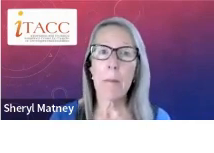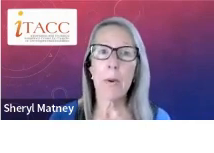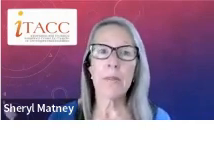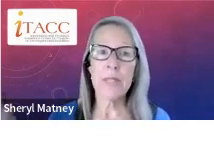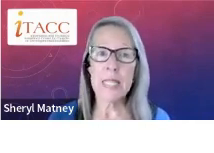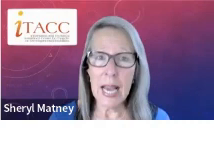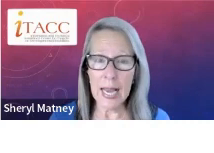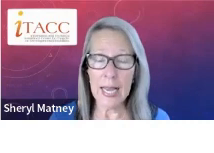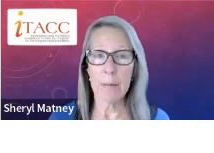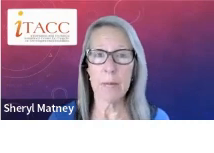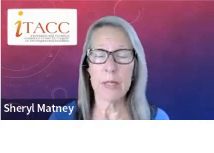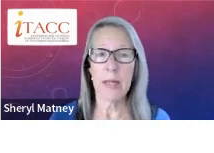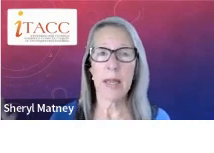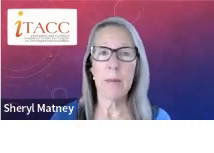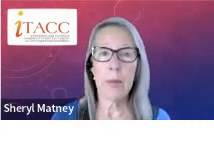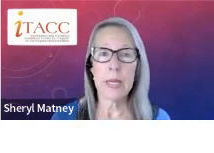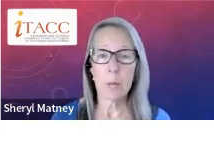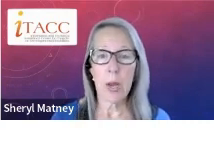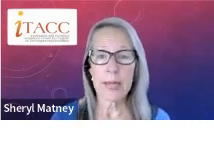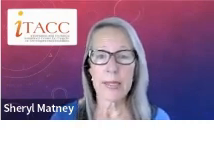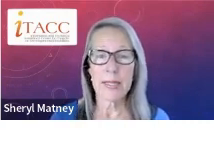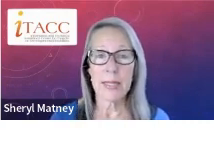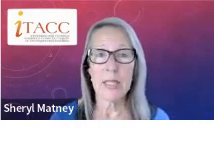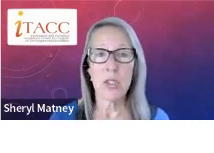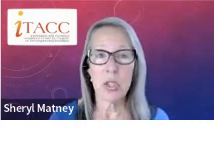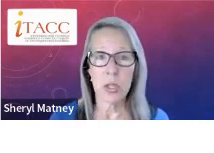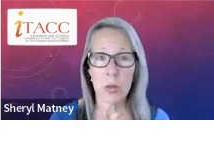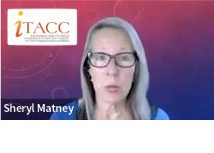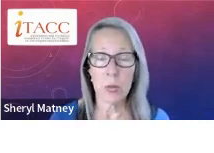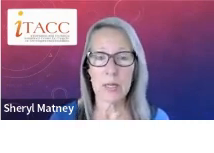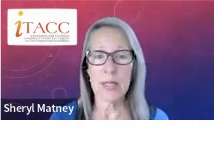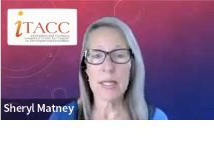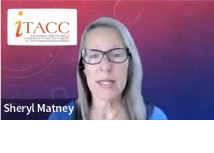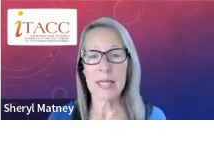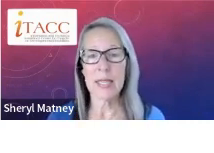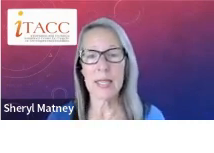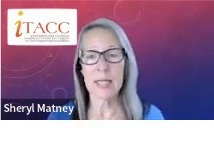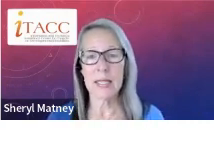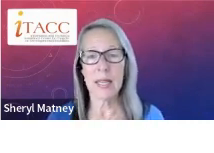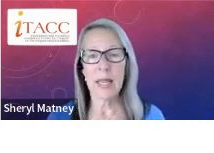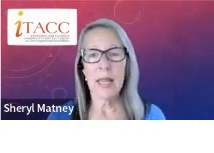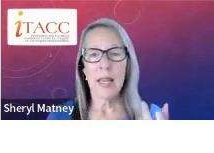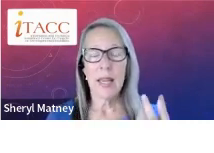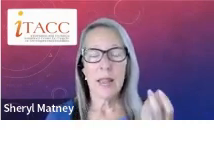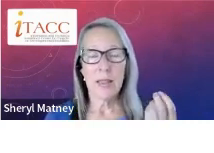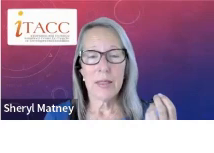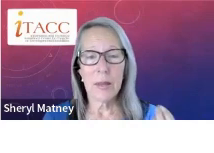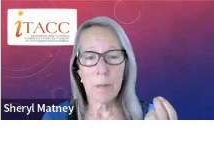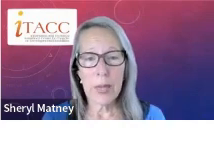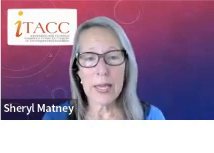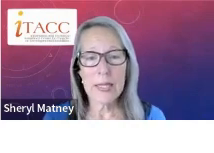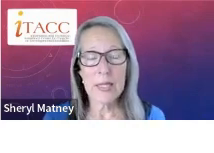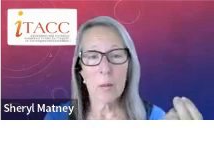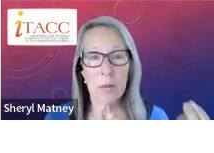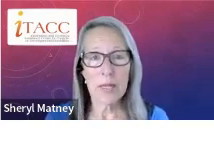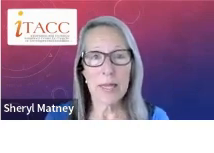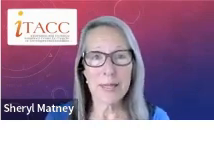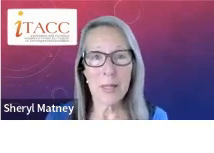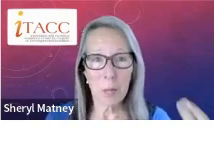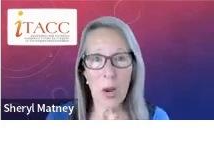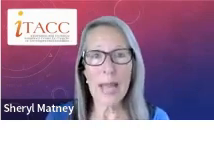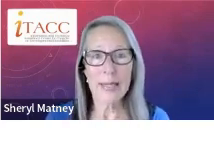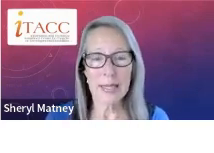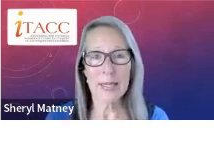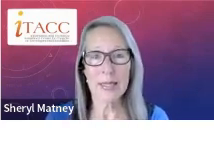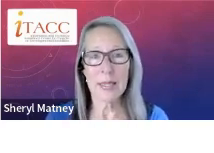the number of times a best practice is used. This is the best,